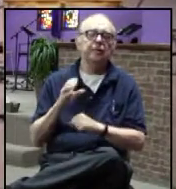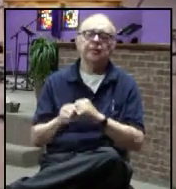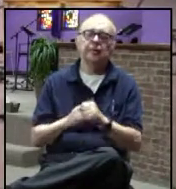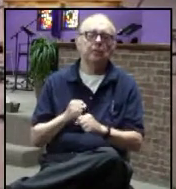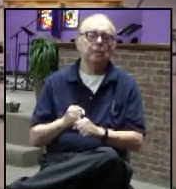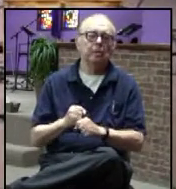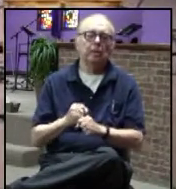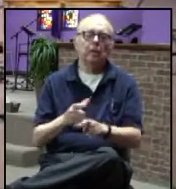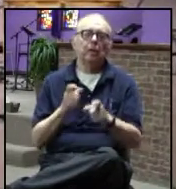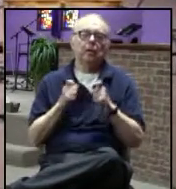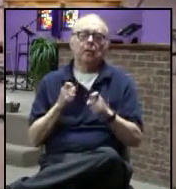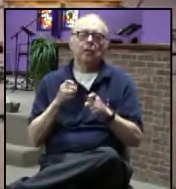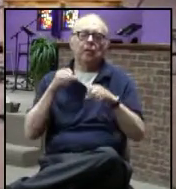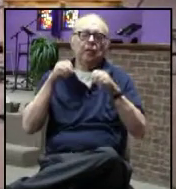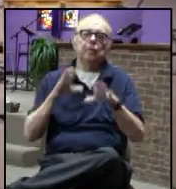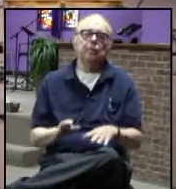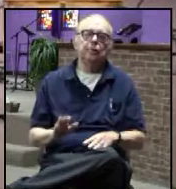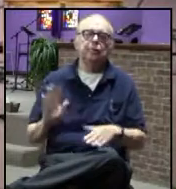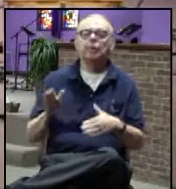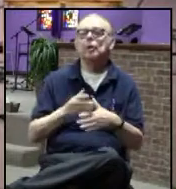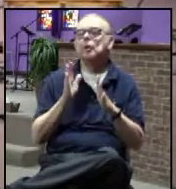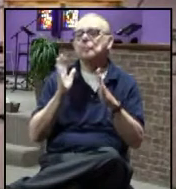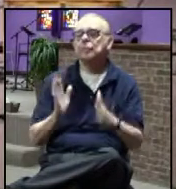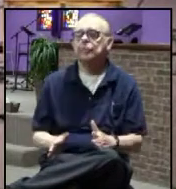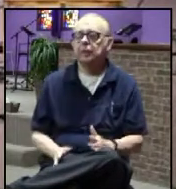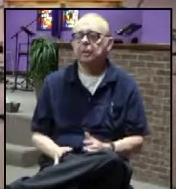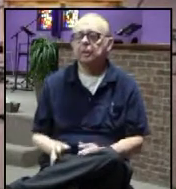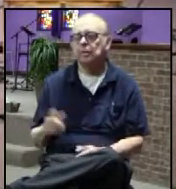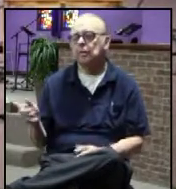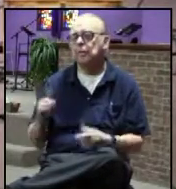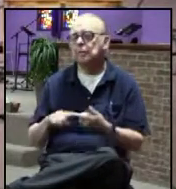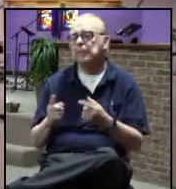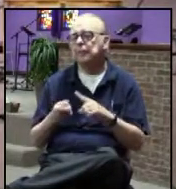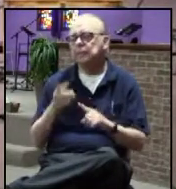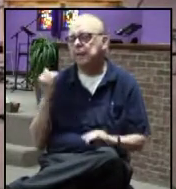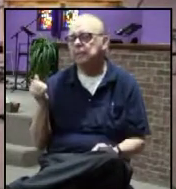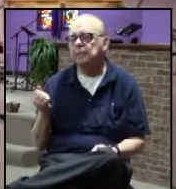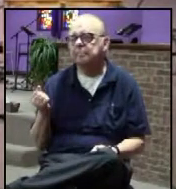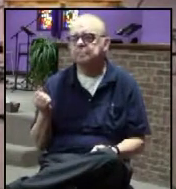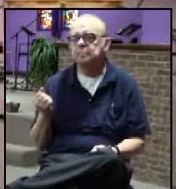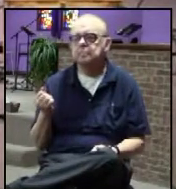and all of a sudden they lose their partner, their best friend.